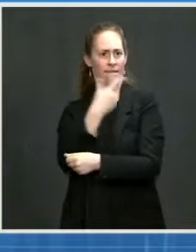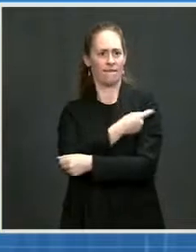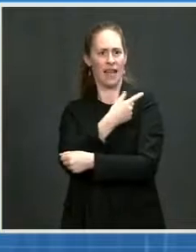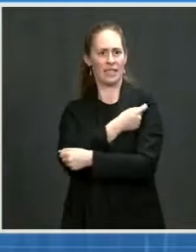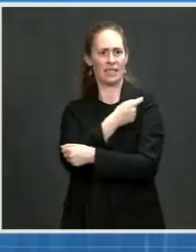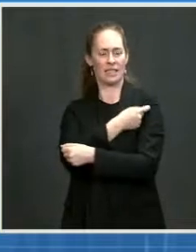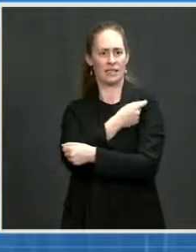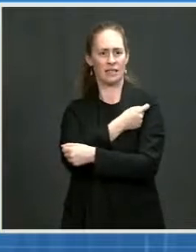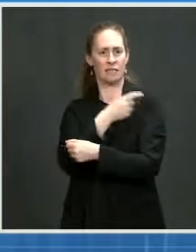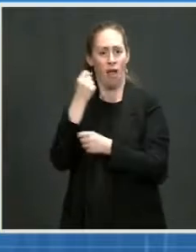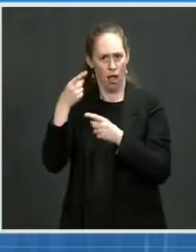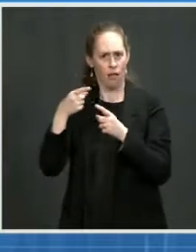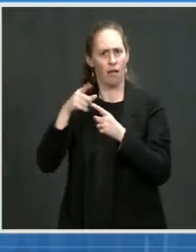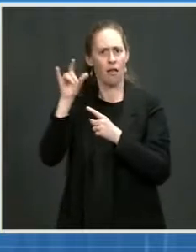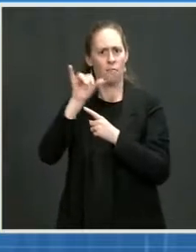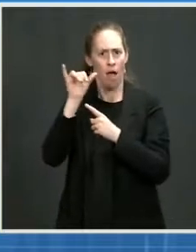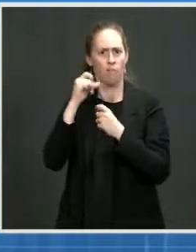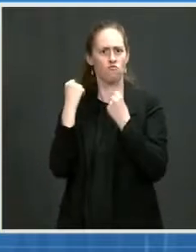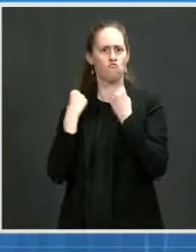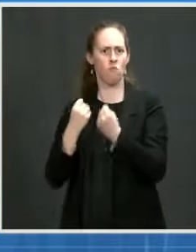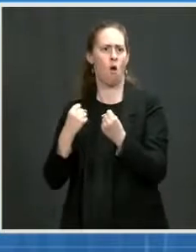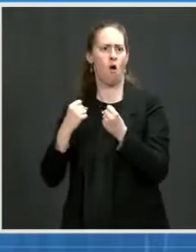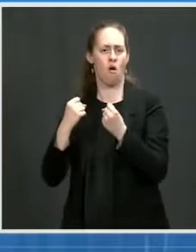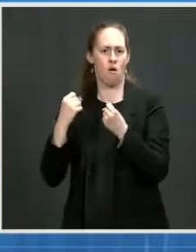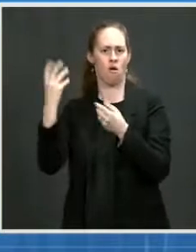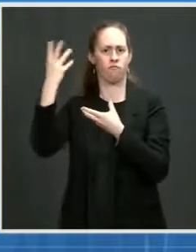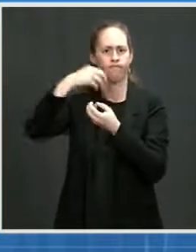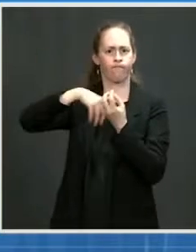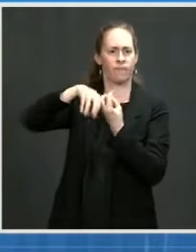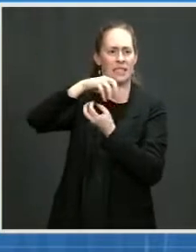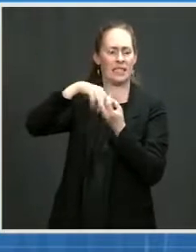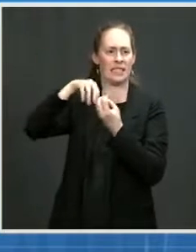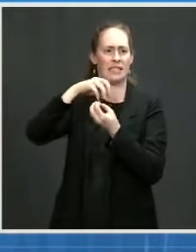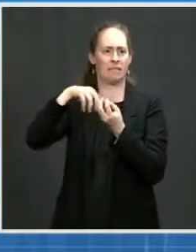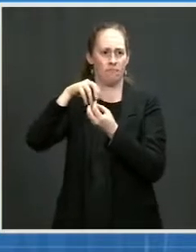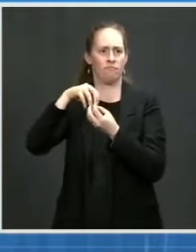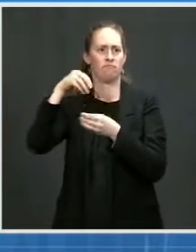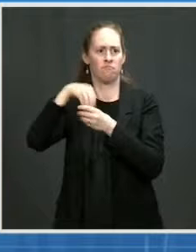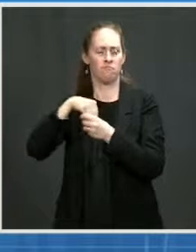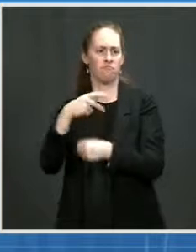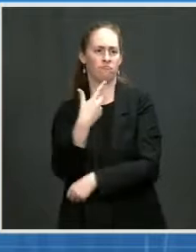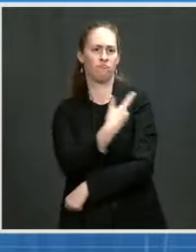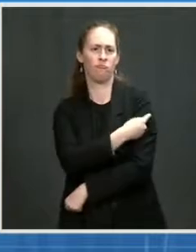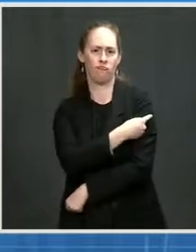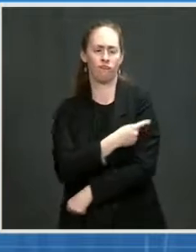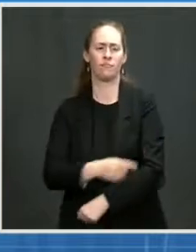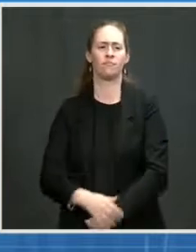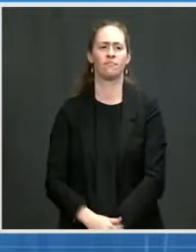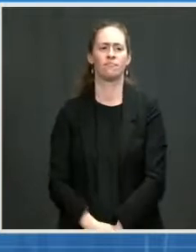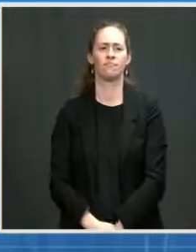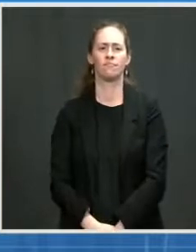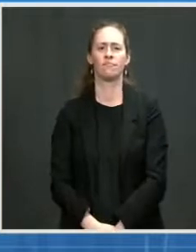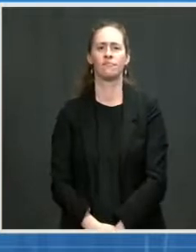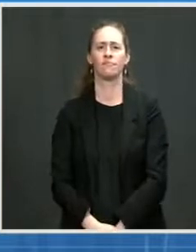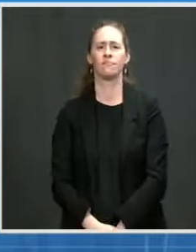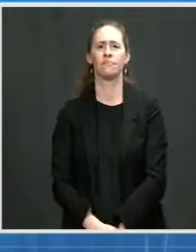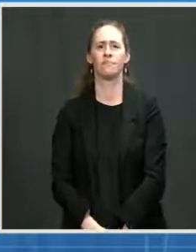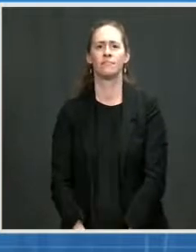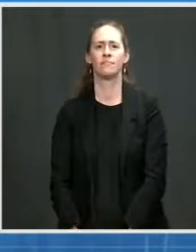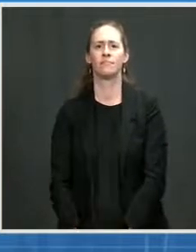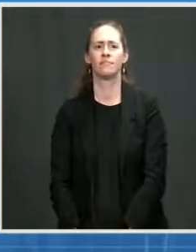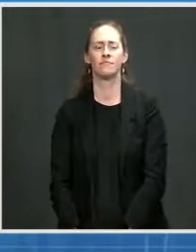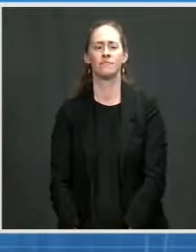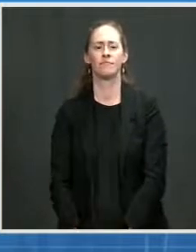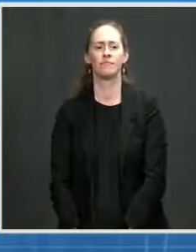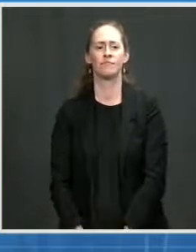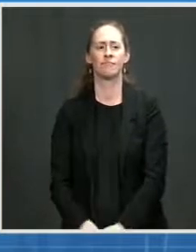therapeutic agents and prioritizing the most promising candidates to test in later clinical trials. These